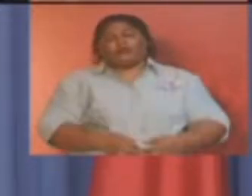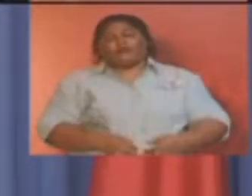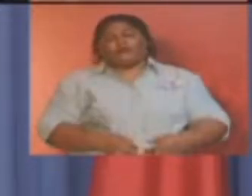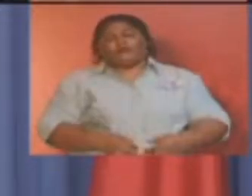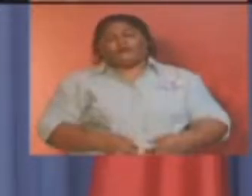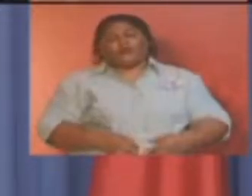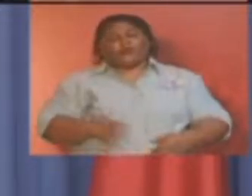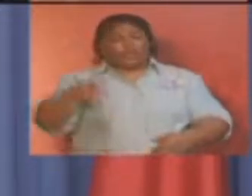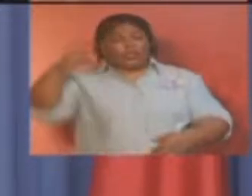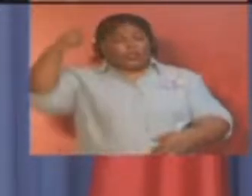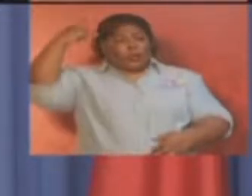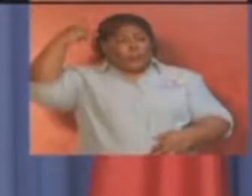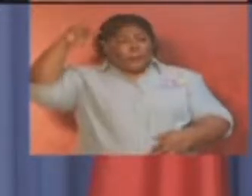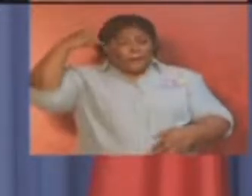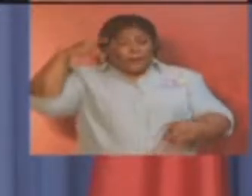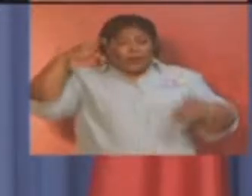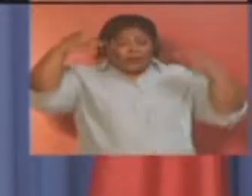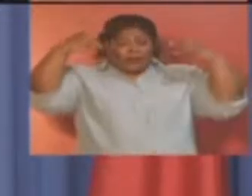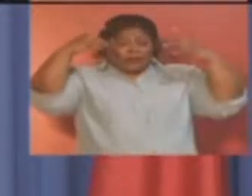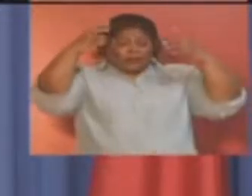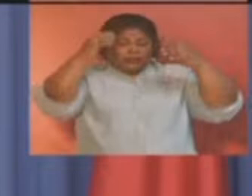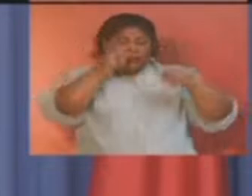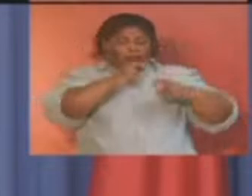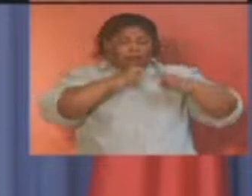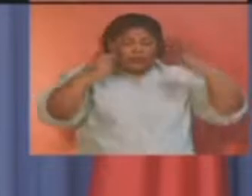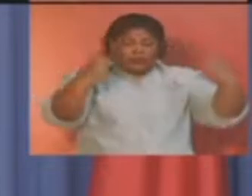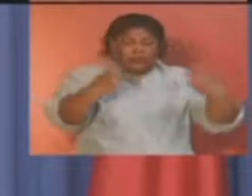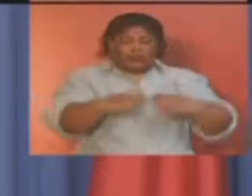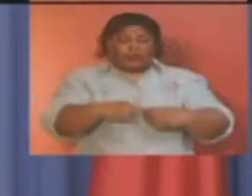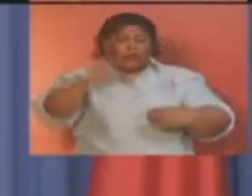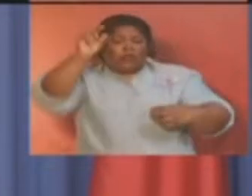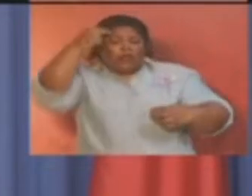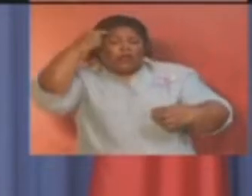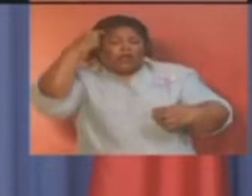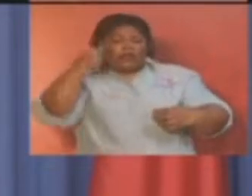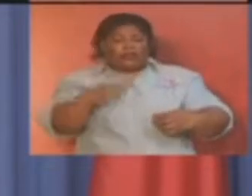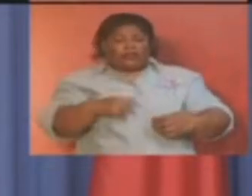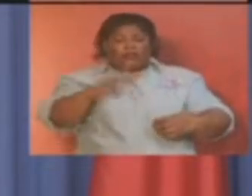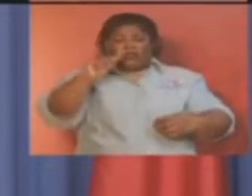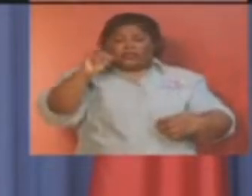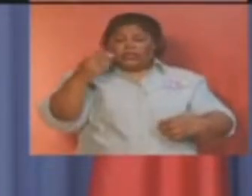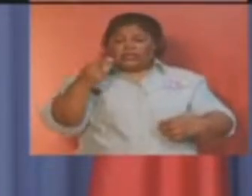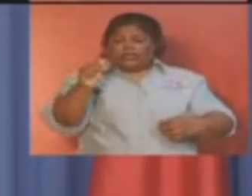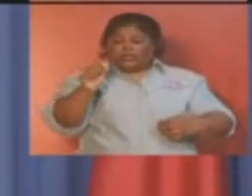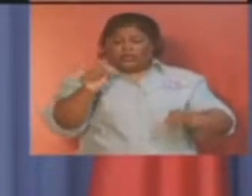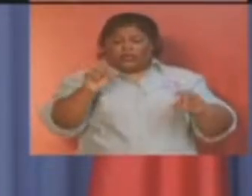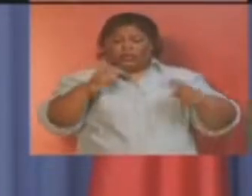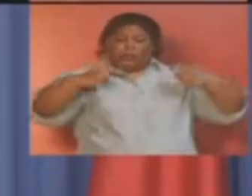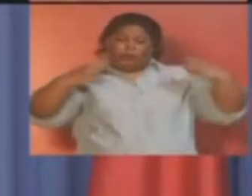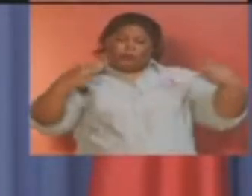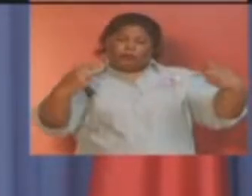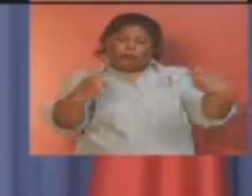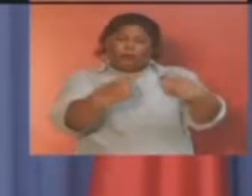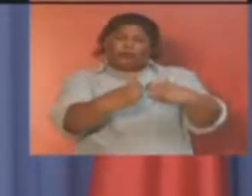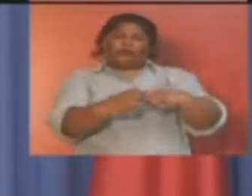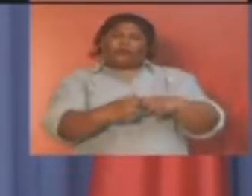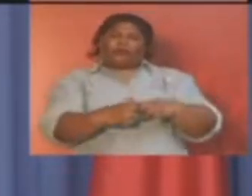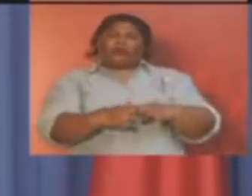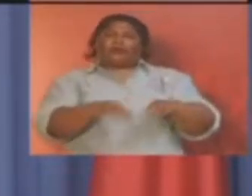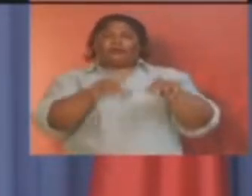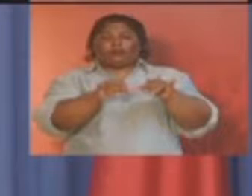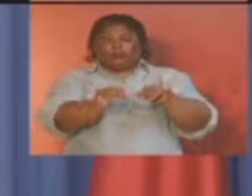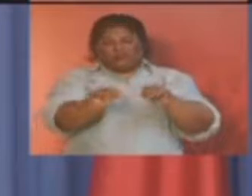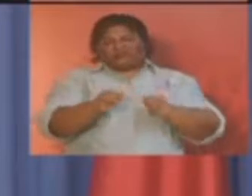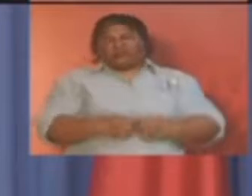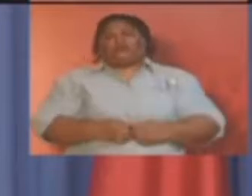Parliament and meetings of Cabinet or any committees thereof, sittings of the THA, meetings of the Assembly, any committees thereof, operations